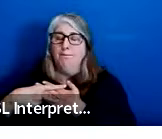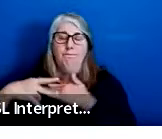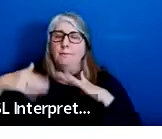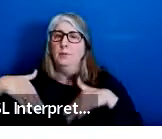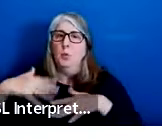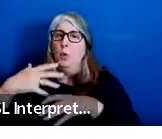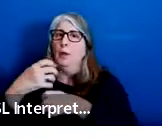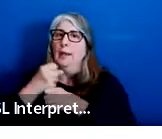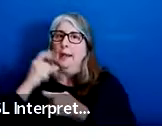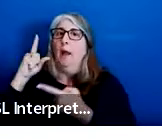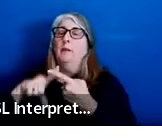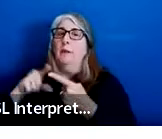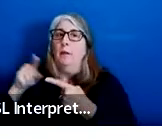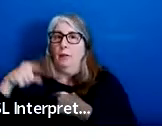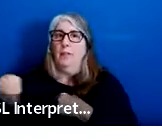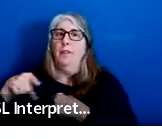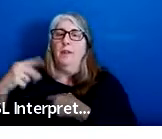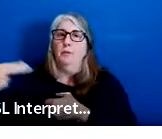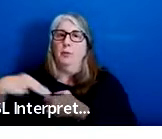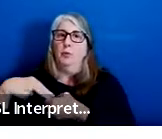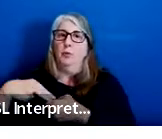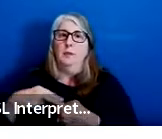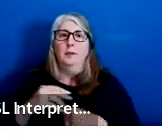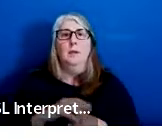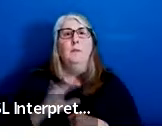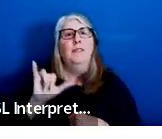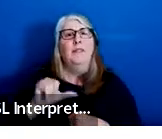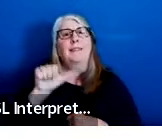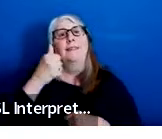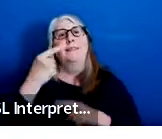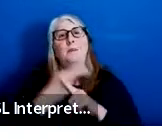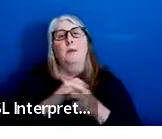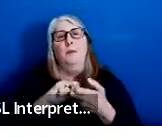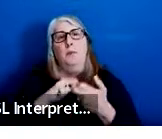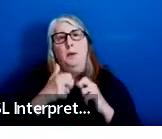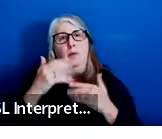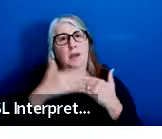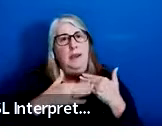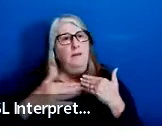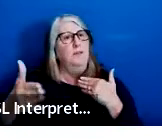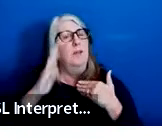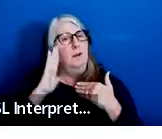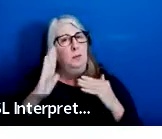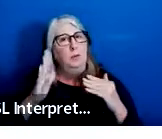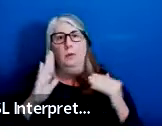there, but that is a only 10-month more problem. And then after that, everyone will be in the program.